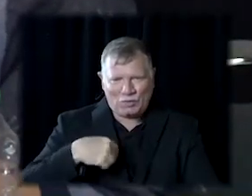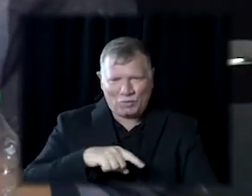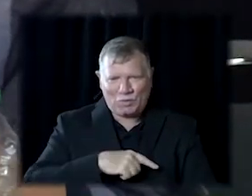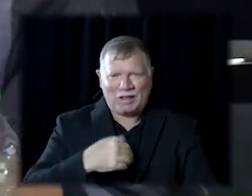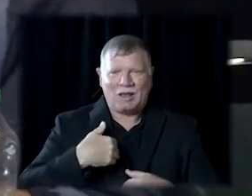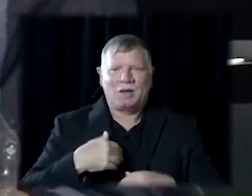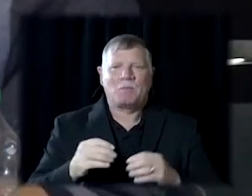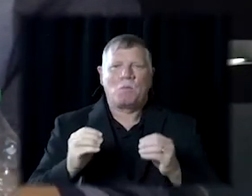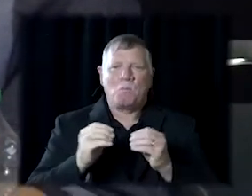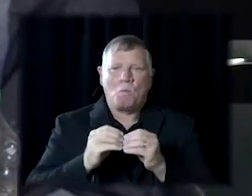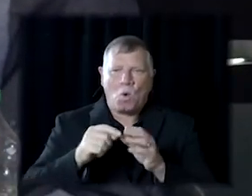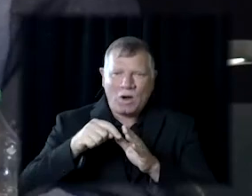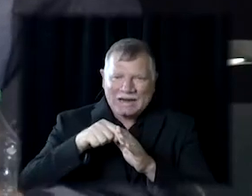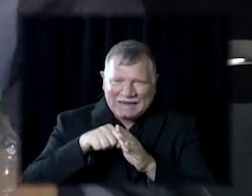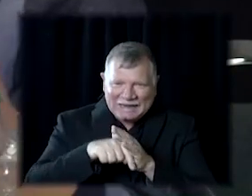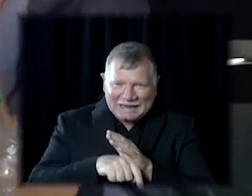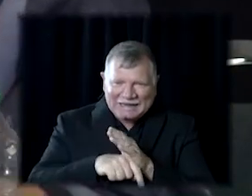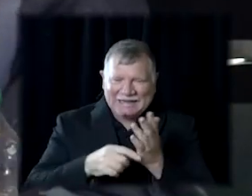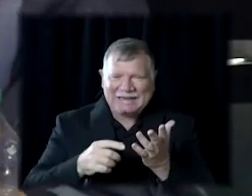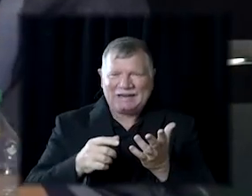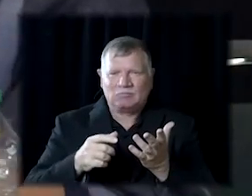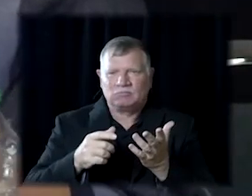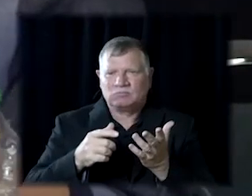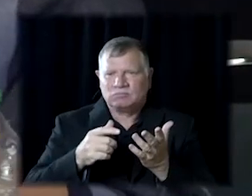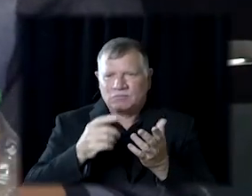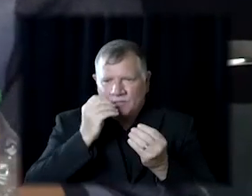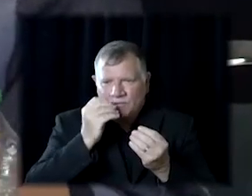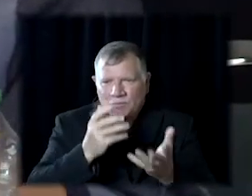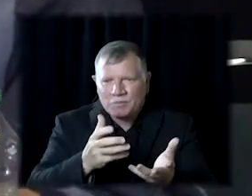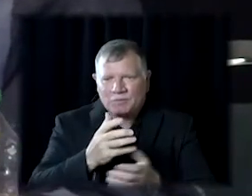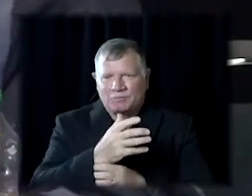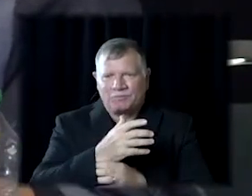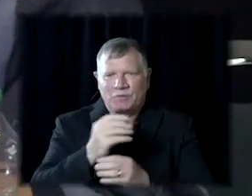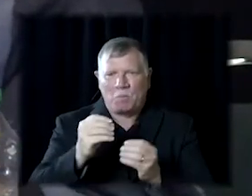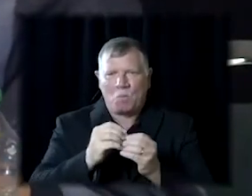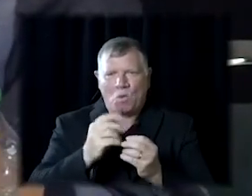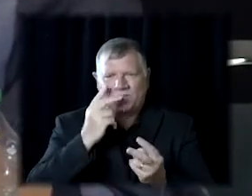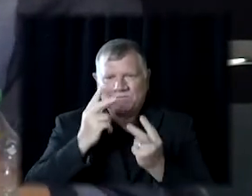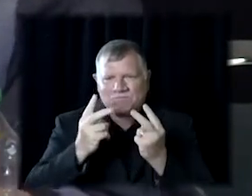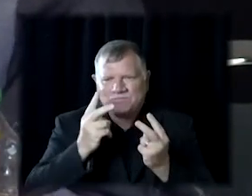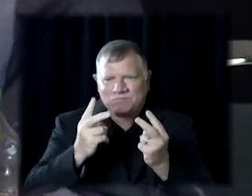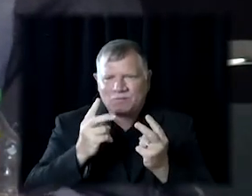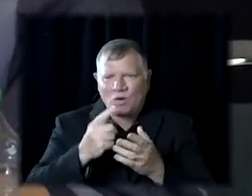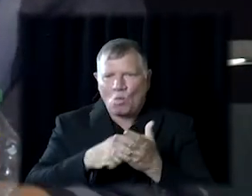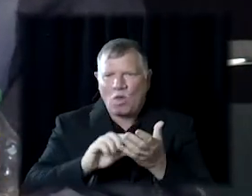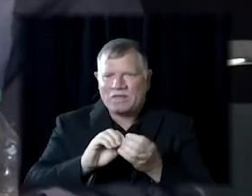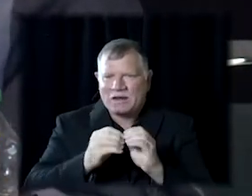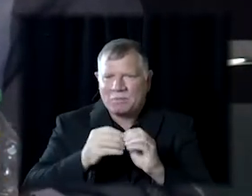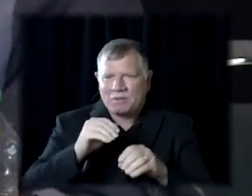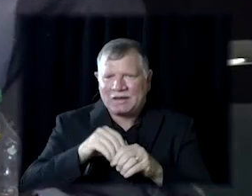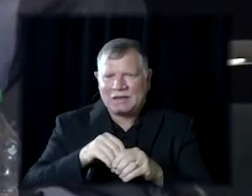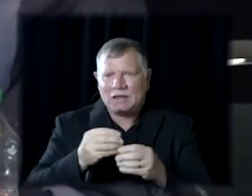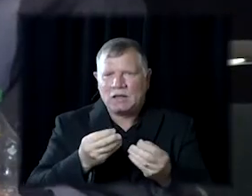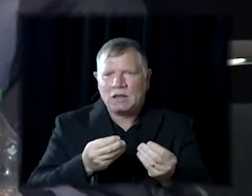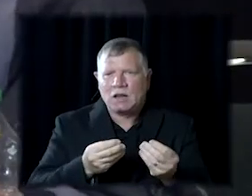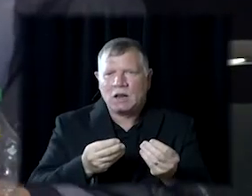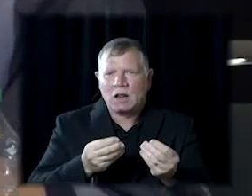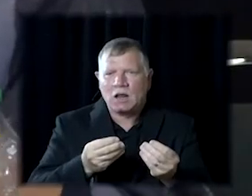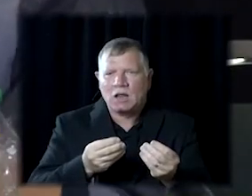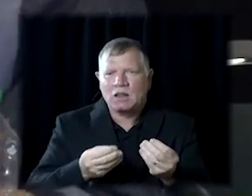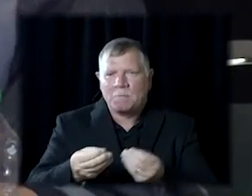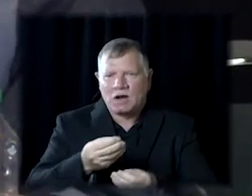get much more detailed data and much more detailed, more transparency about the numbers in the budget. What that means